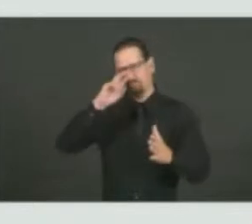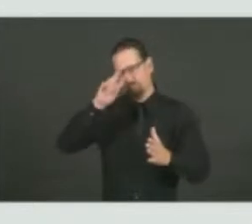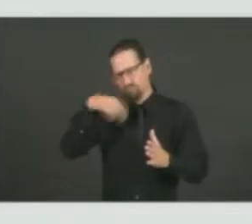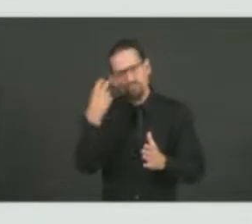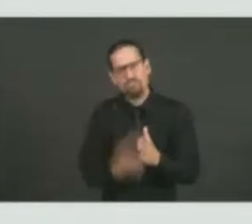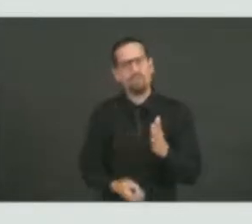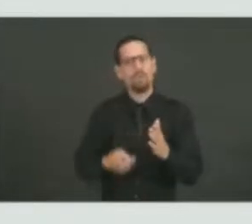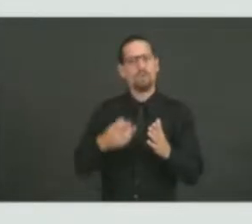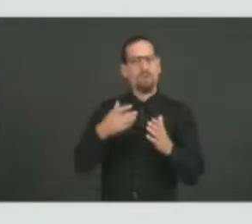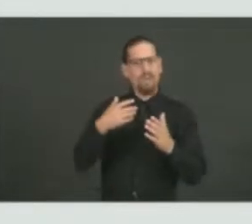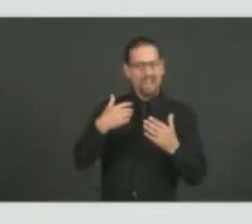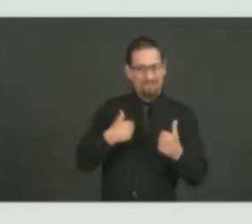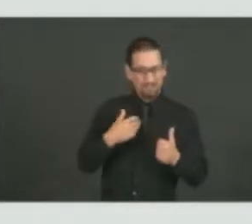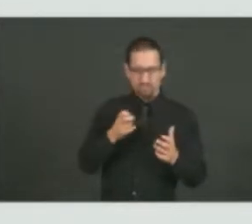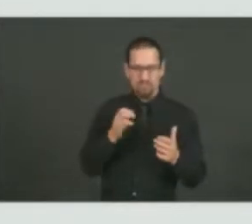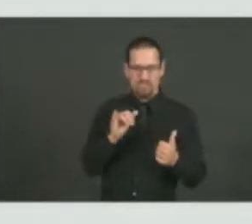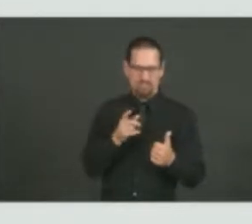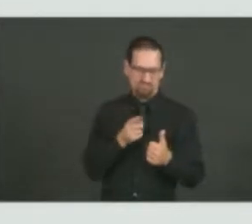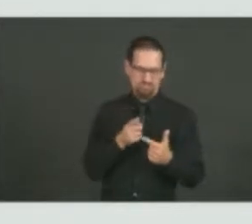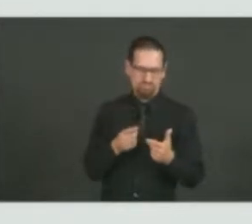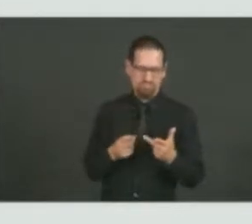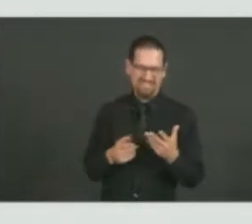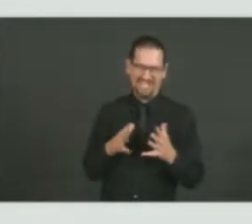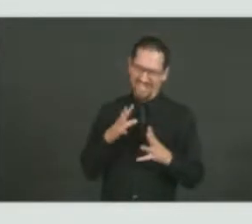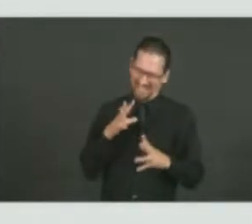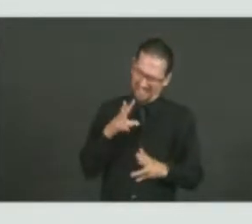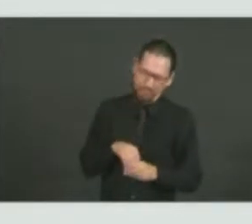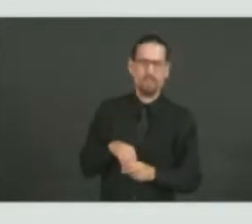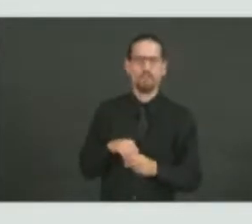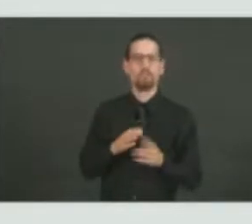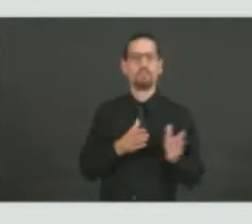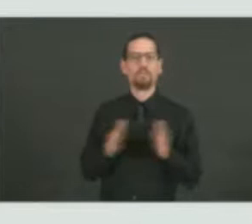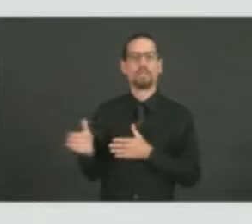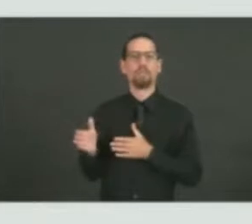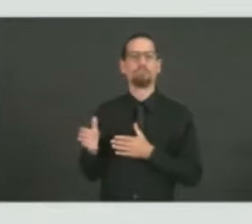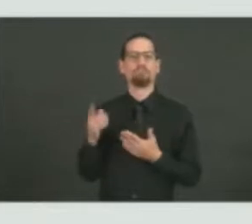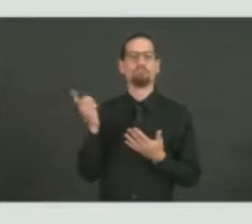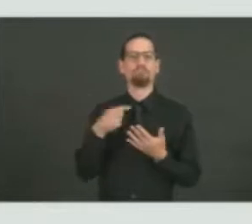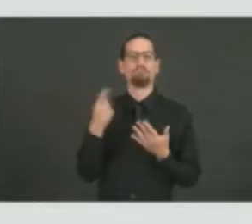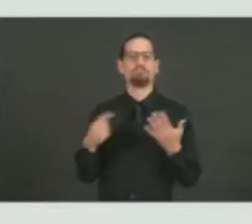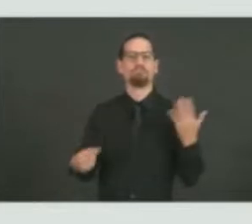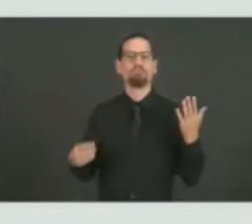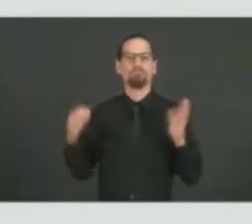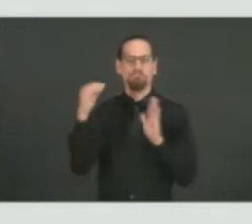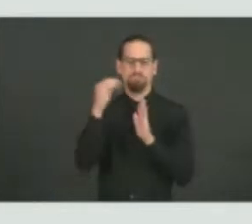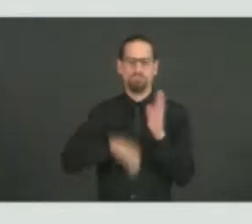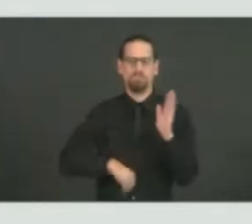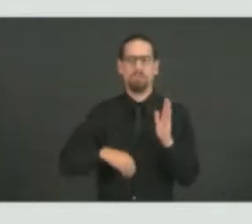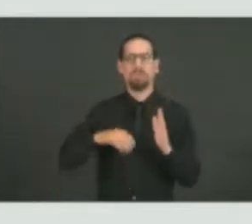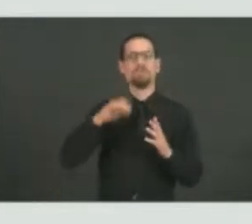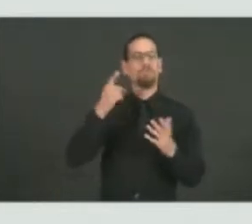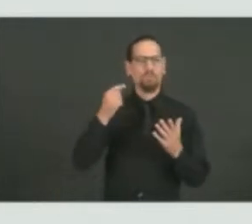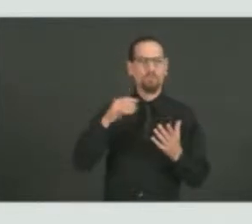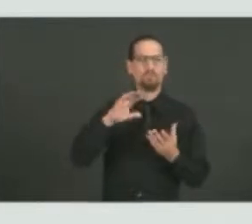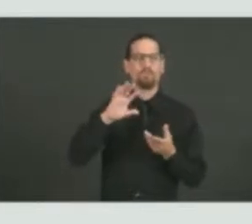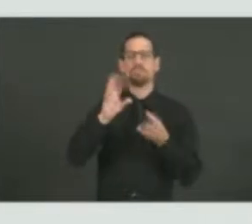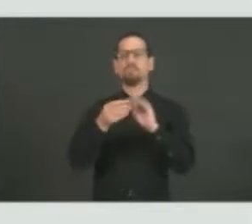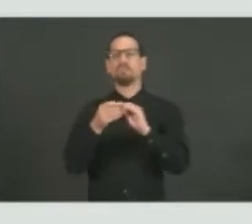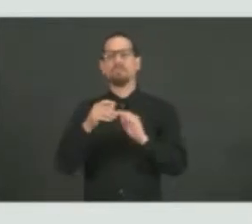precautions that were outlined in the 34-page guidance document that was provided to districts by RIDE?